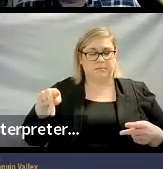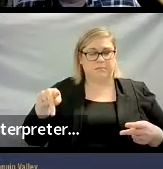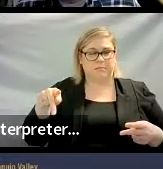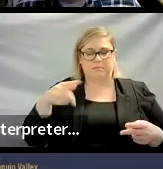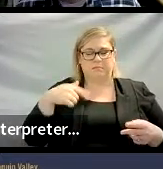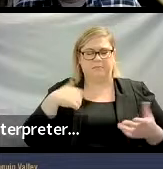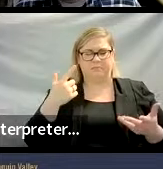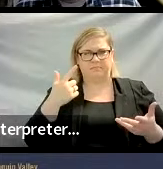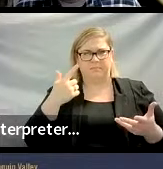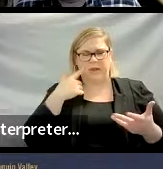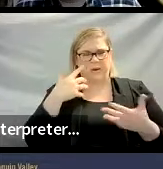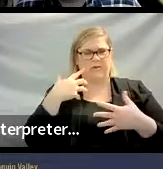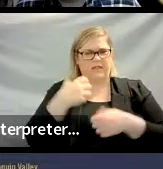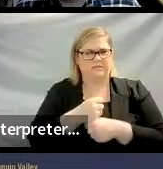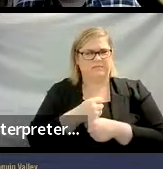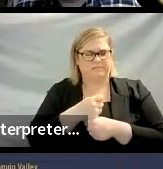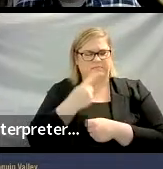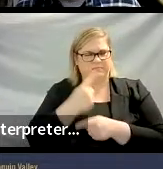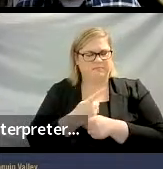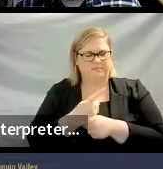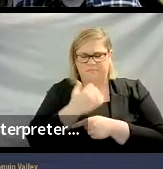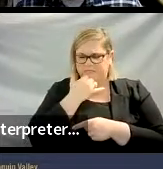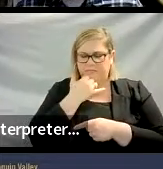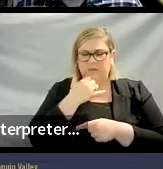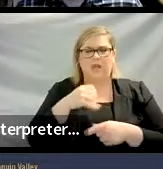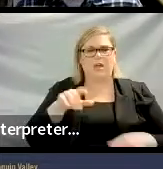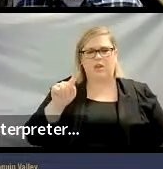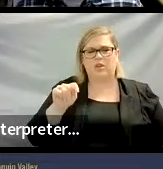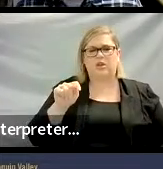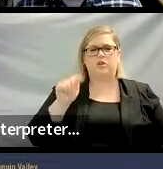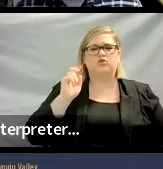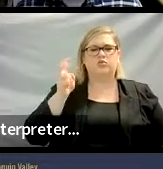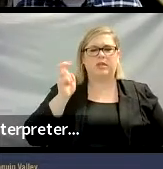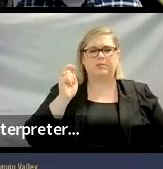It's been a while. Wow. The transportation